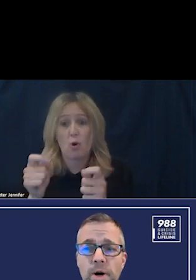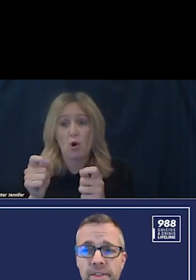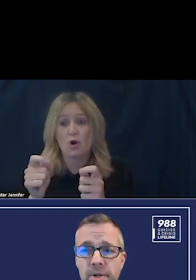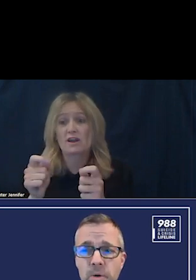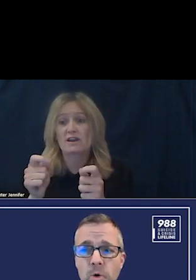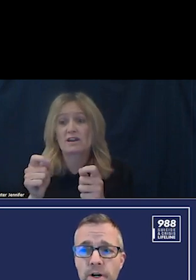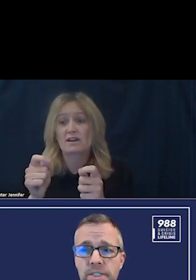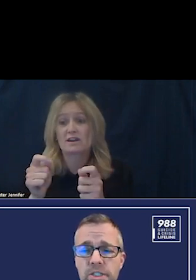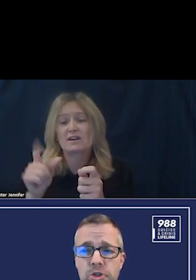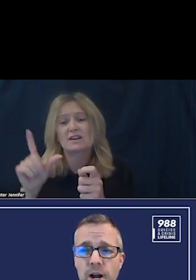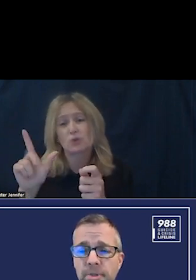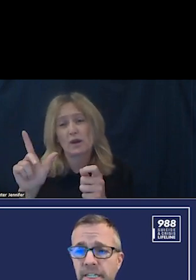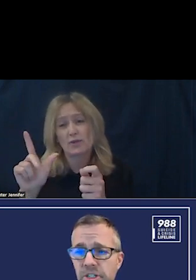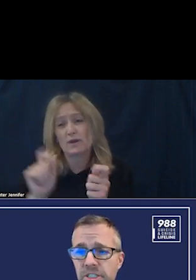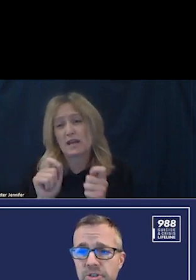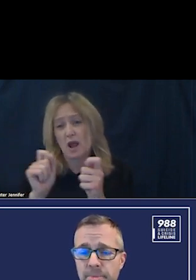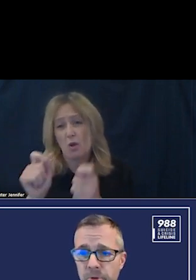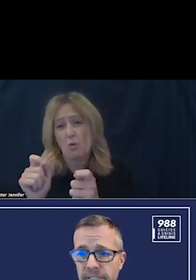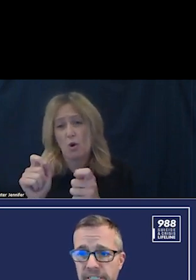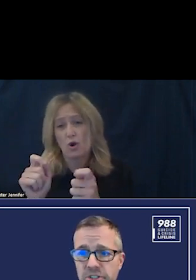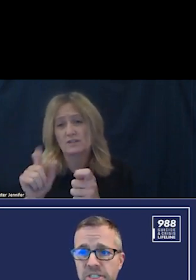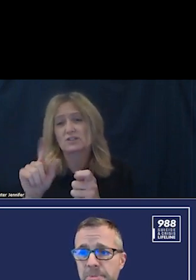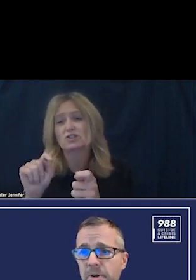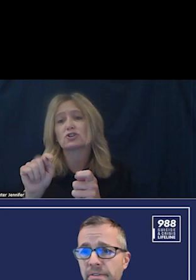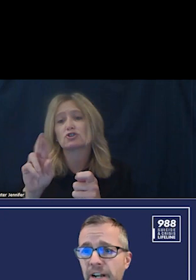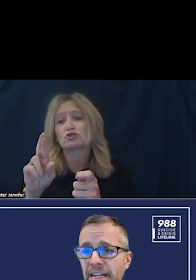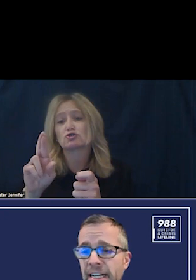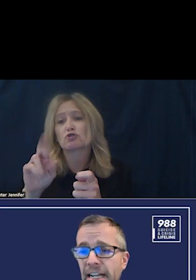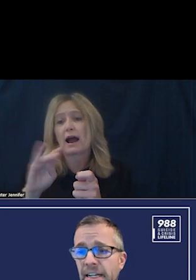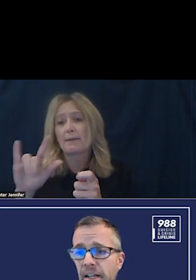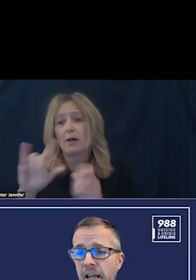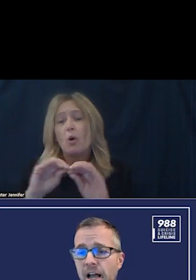provide 23 awards to tribal nations and tribal organizations as part of our